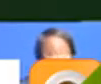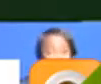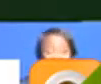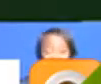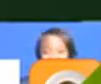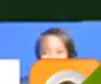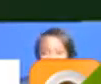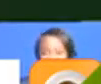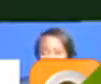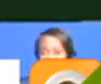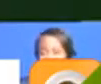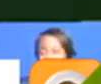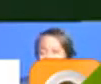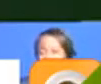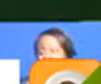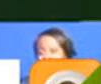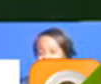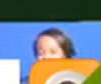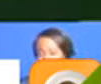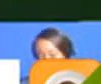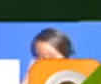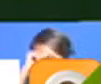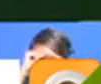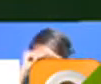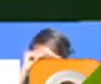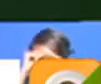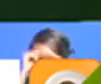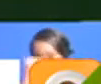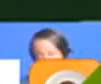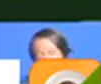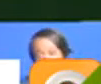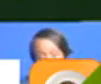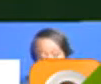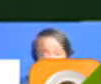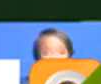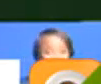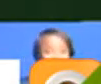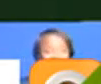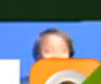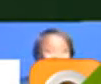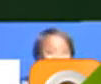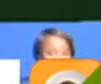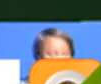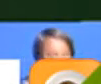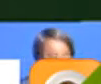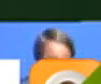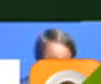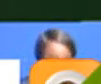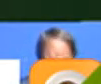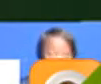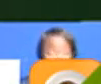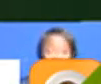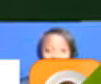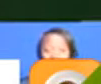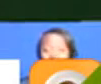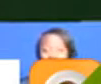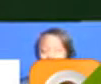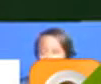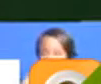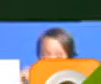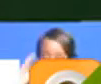government programs and government services. And I want to commit right from the